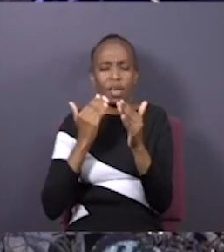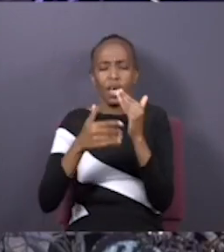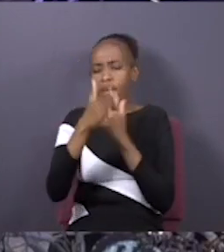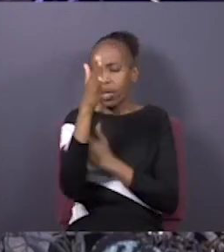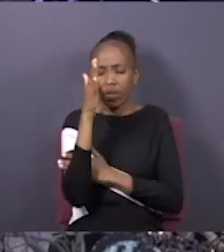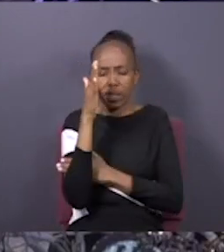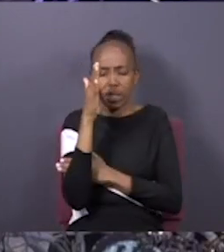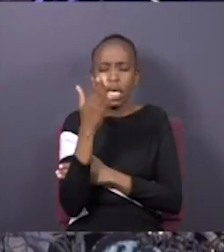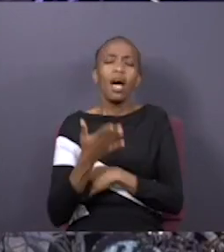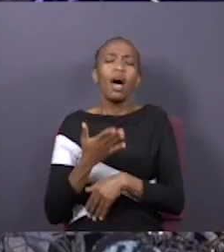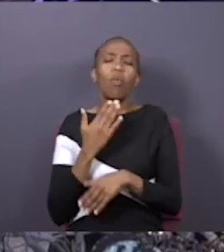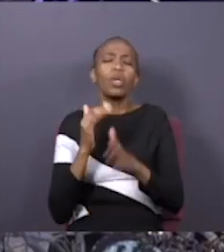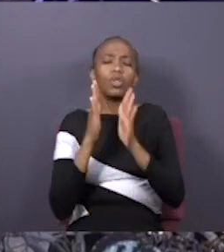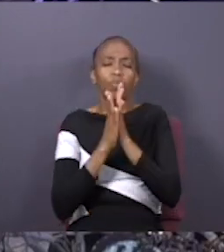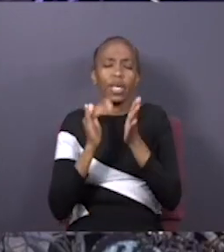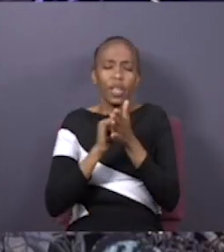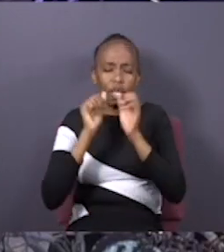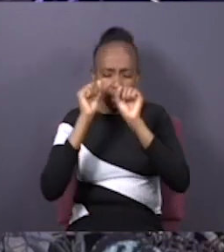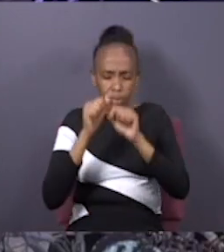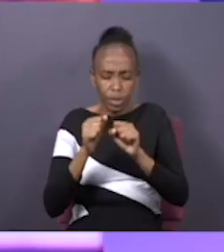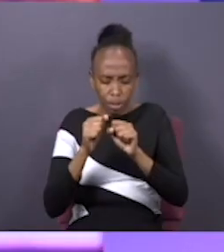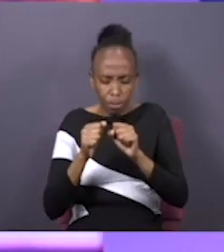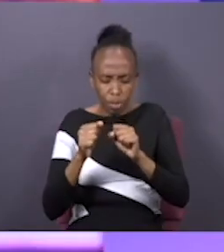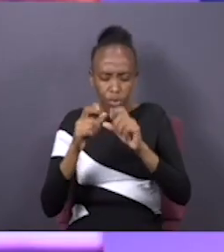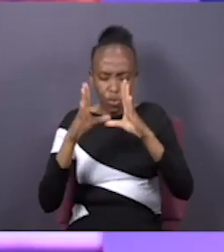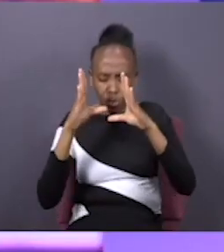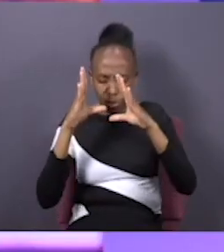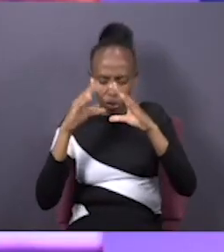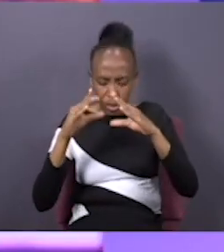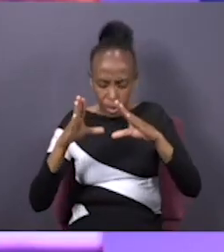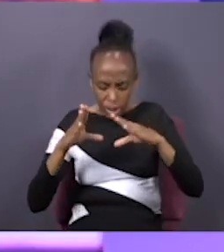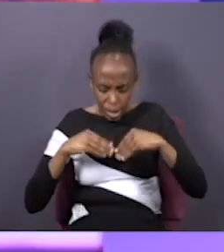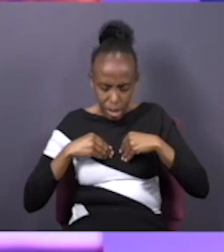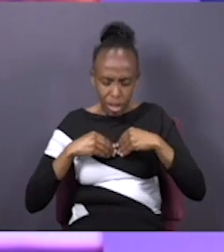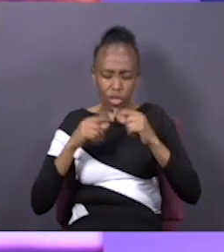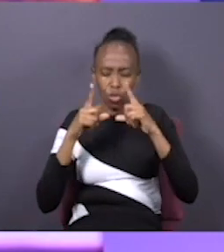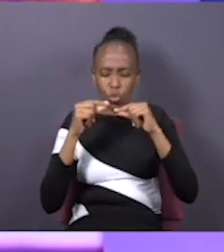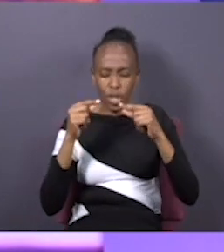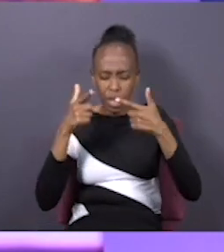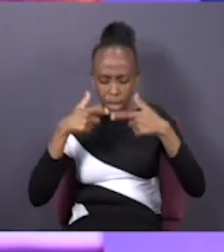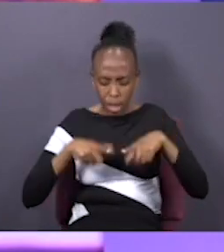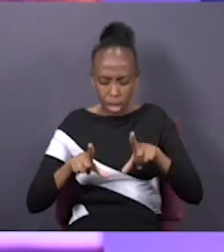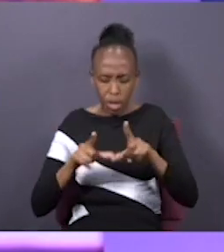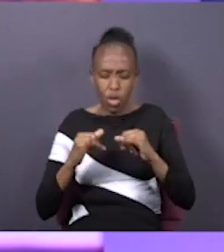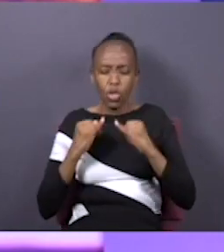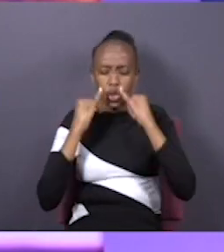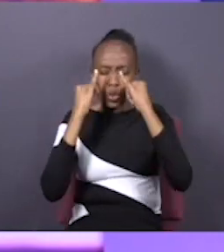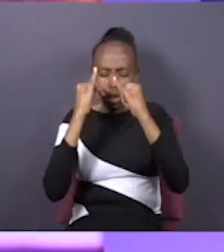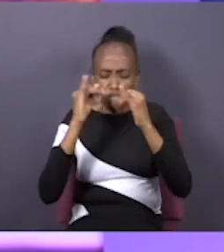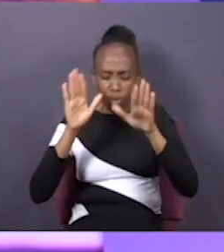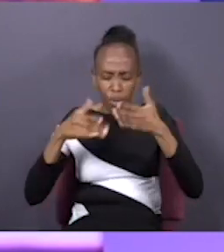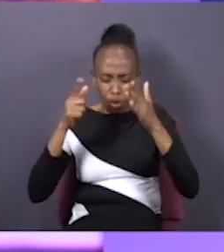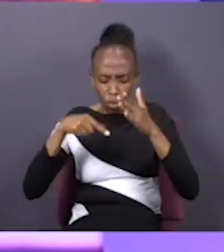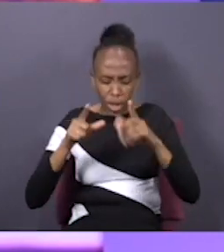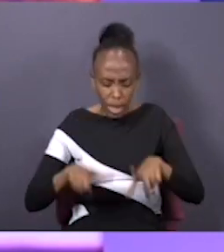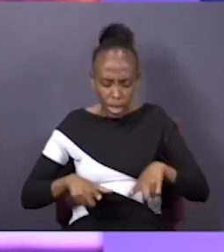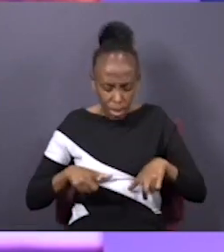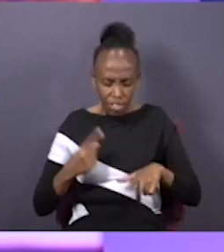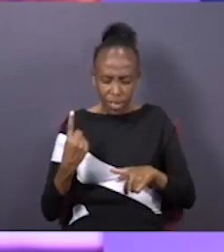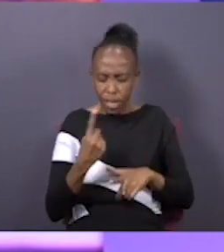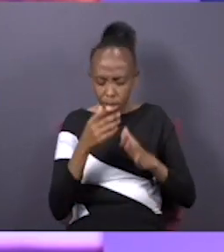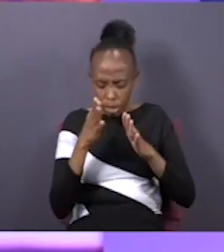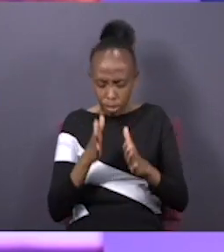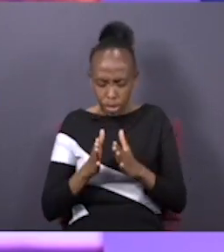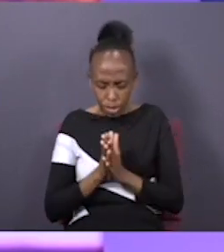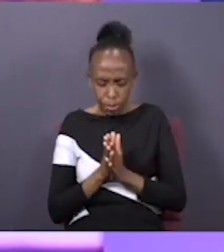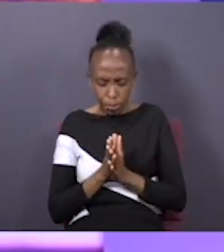God, I want to pray that you will take this word and allow it to inform the way we live, each one